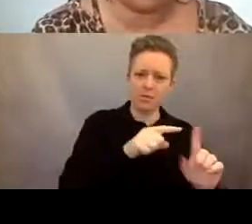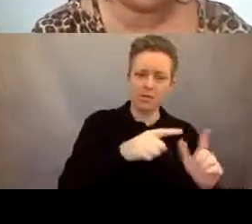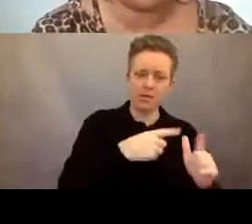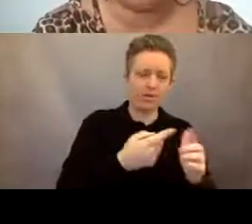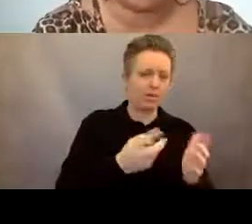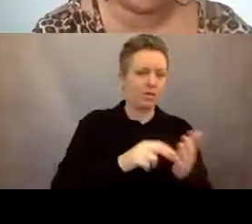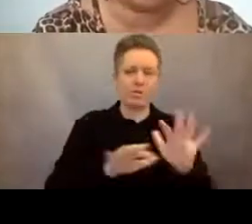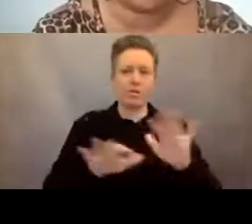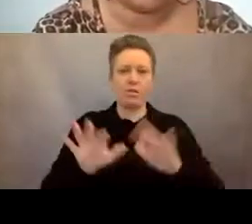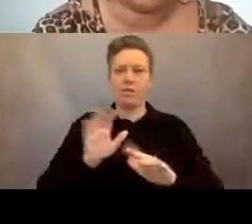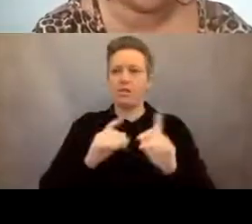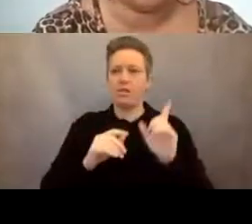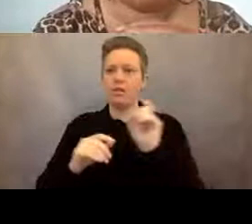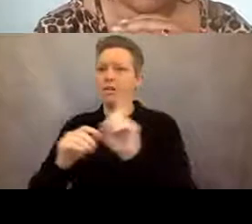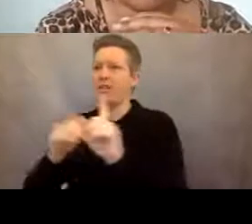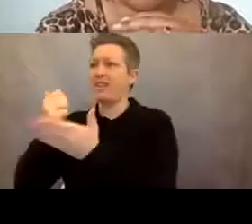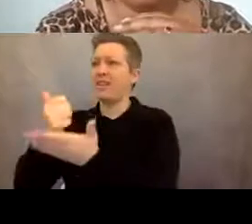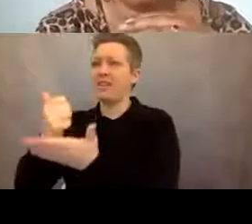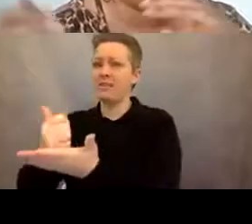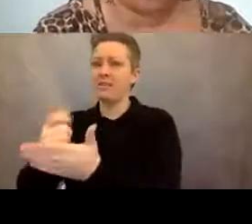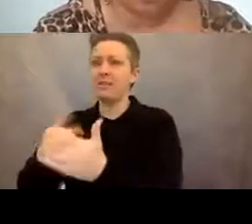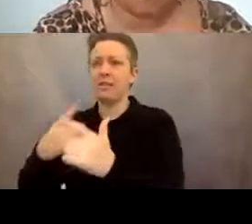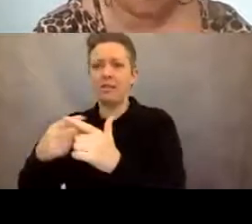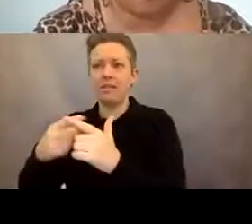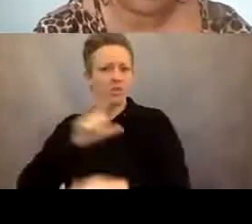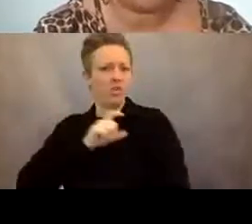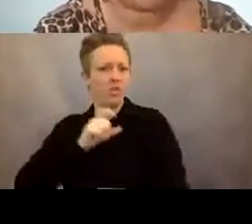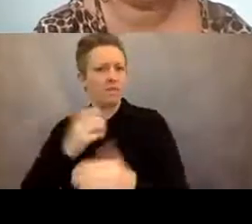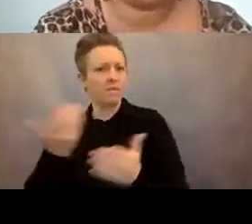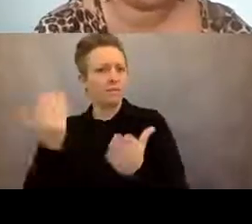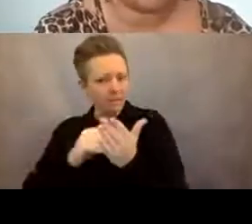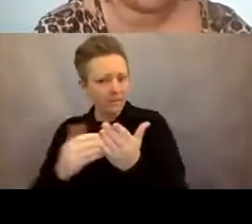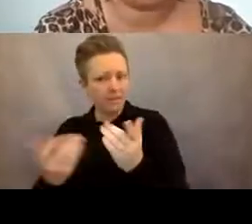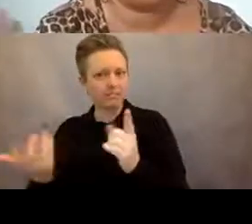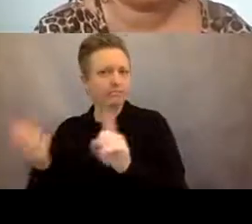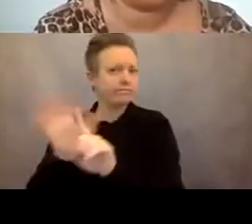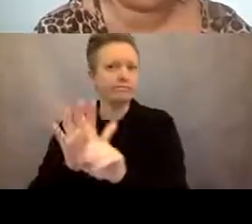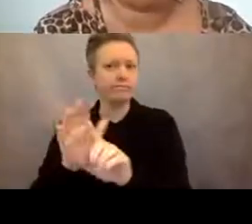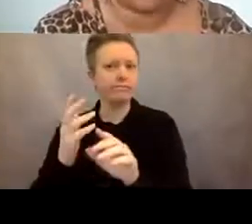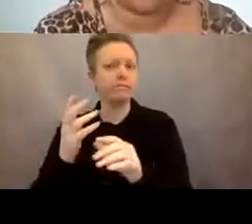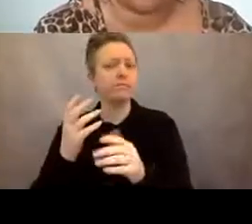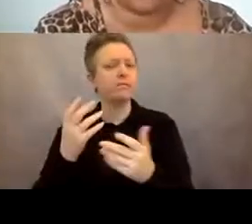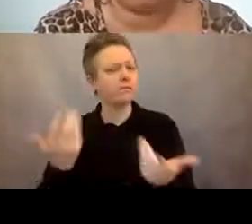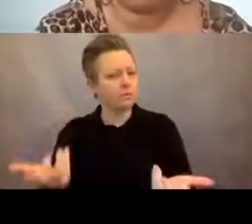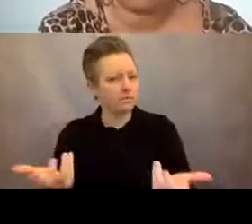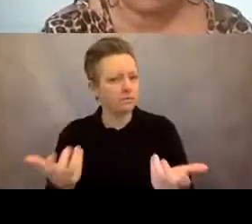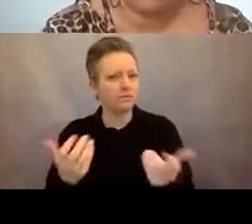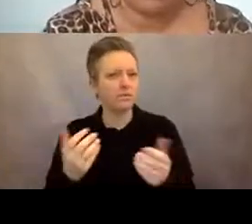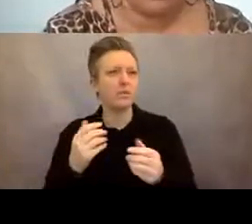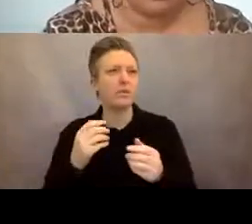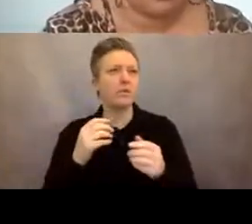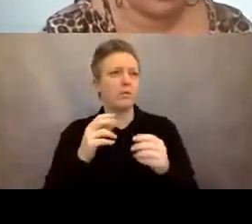types of violence are they experiencing by virtue of the fact that they have to engage with whatever system.